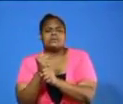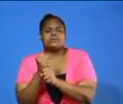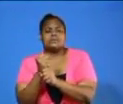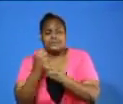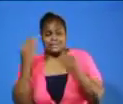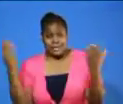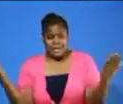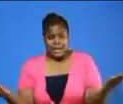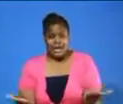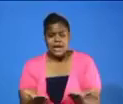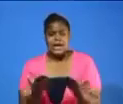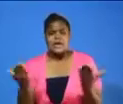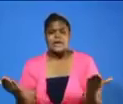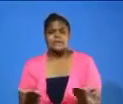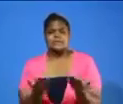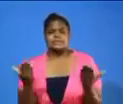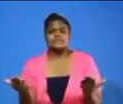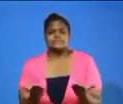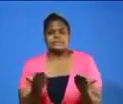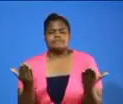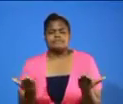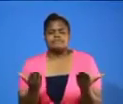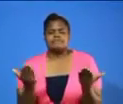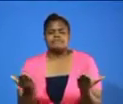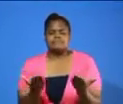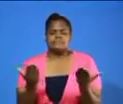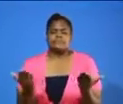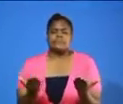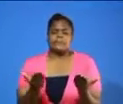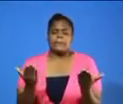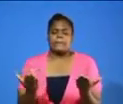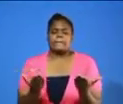Here in your